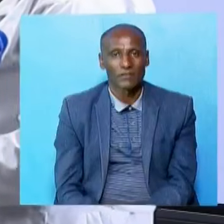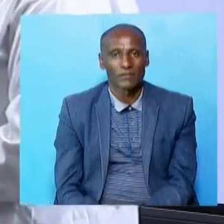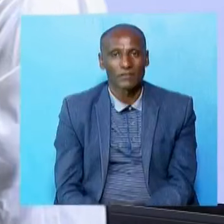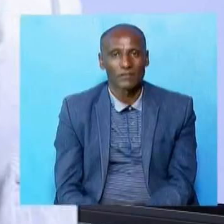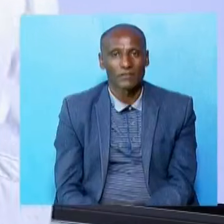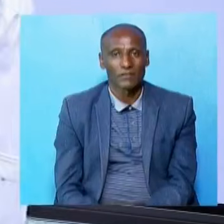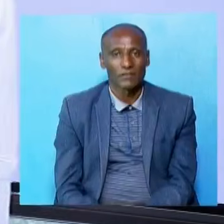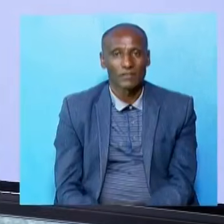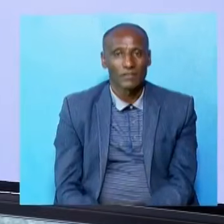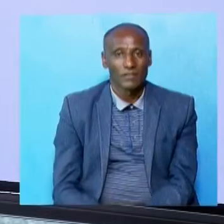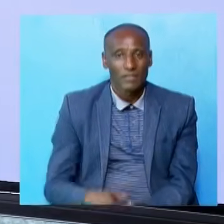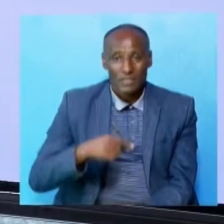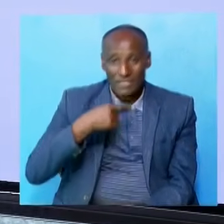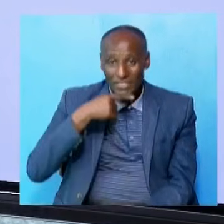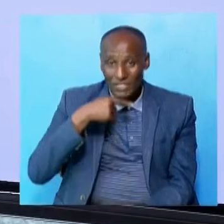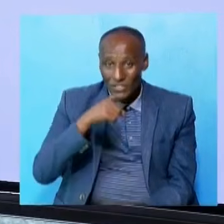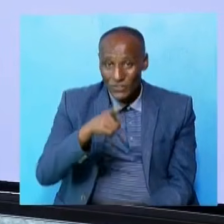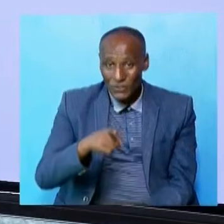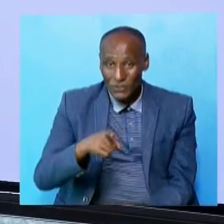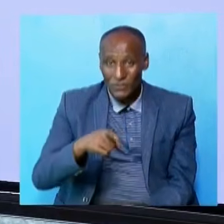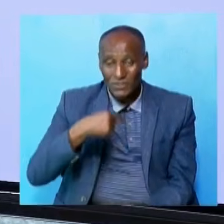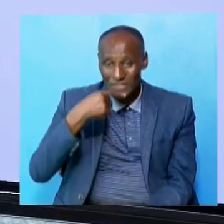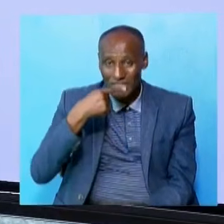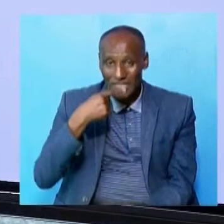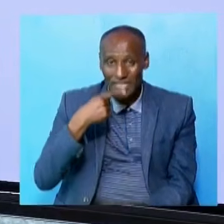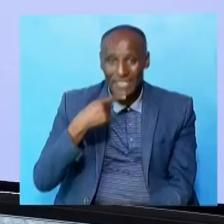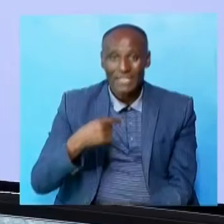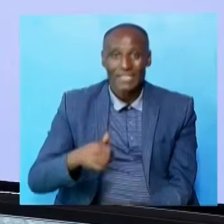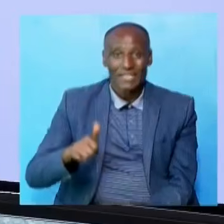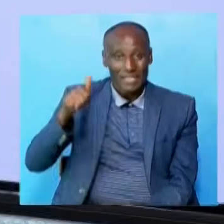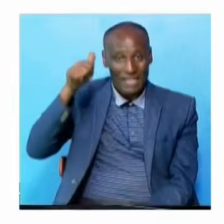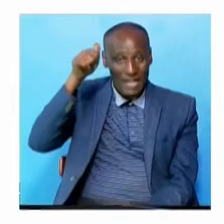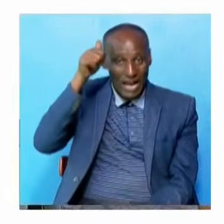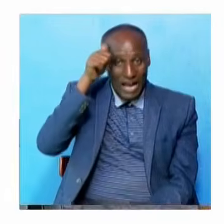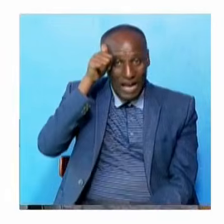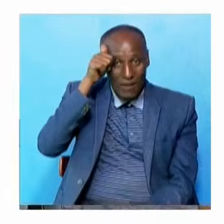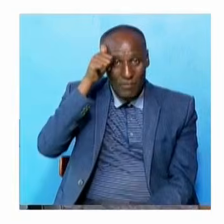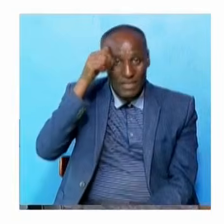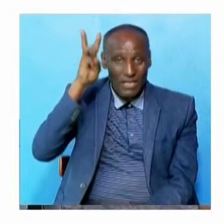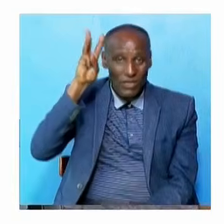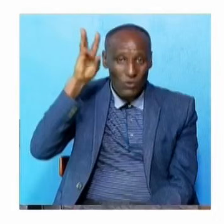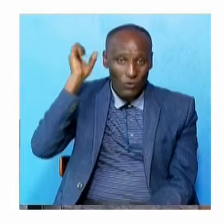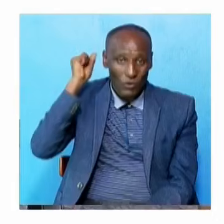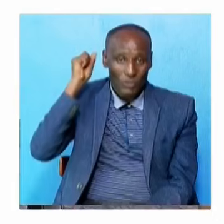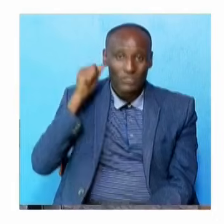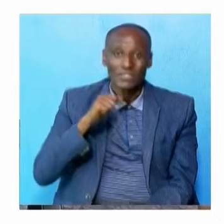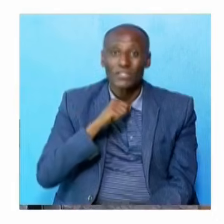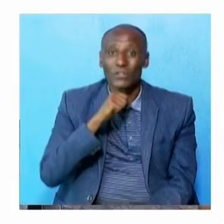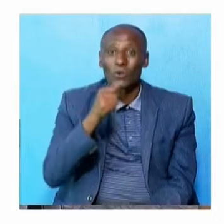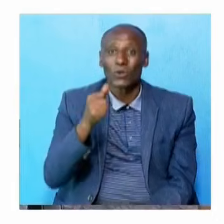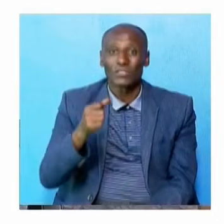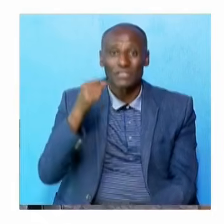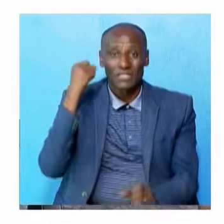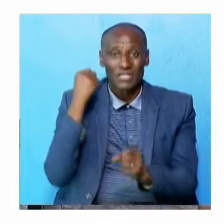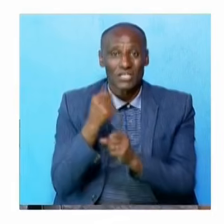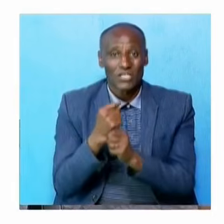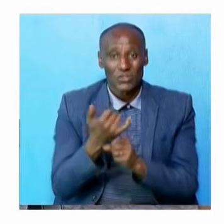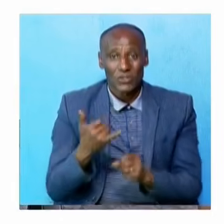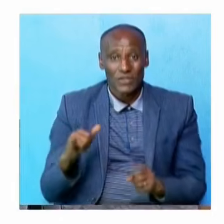Did you say Abel was not doing an exercise like this? Abel,